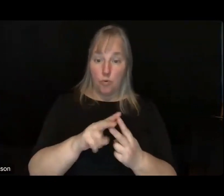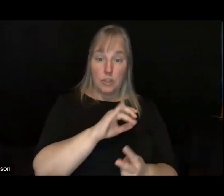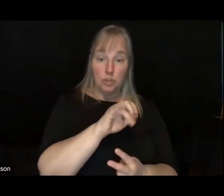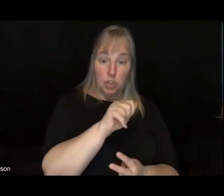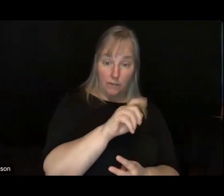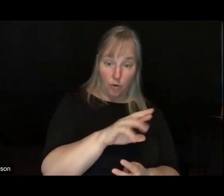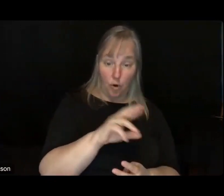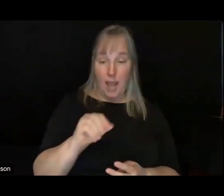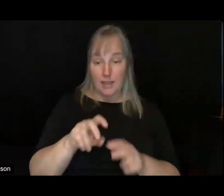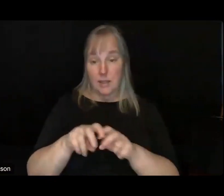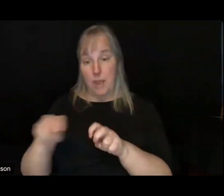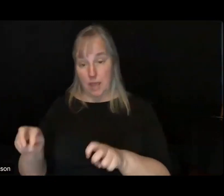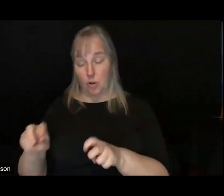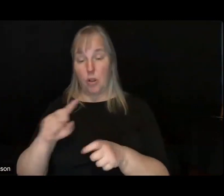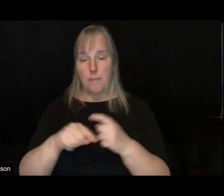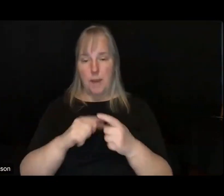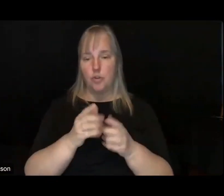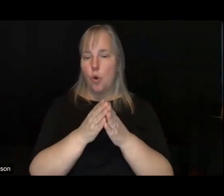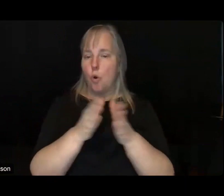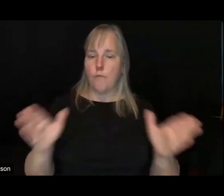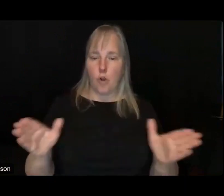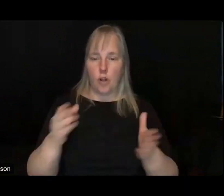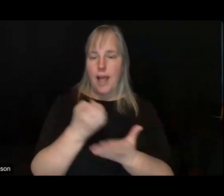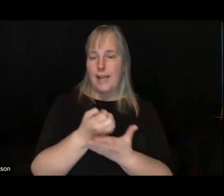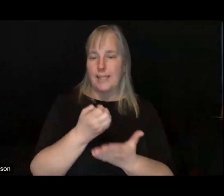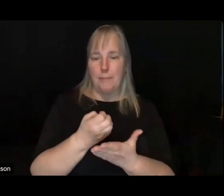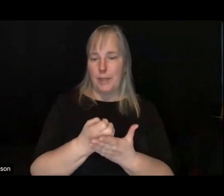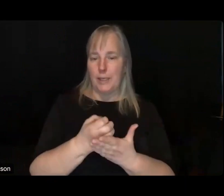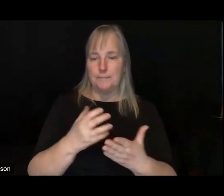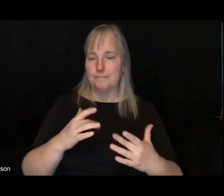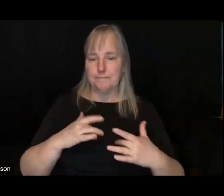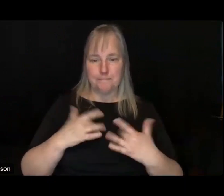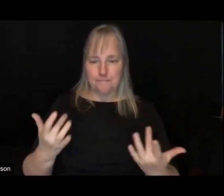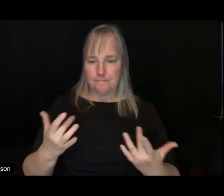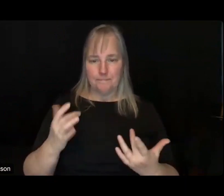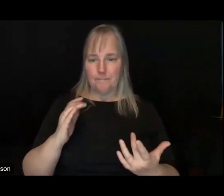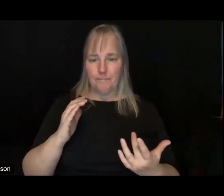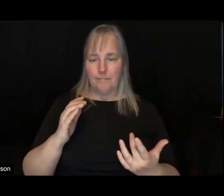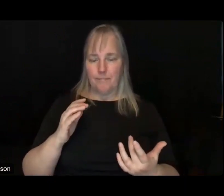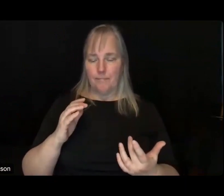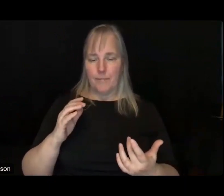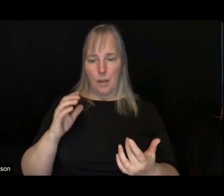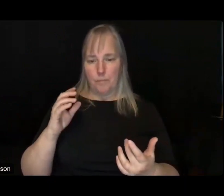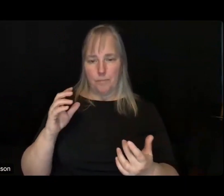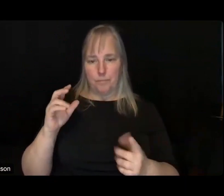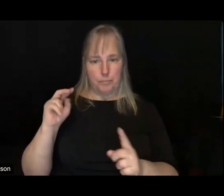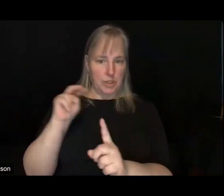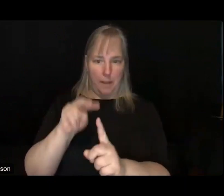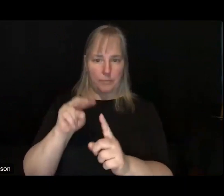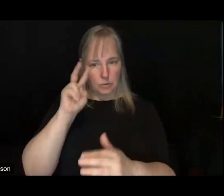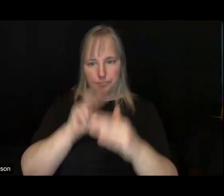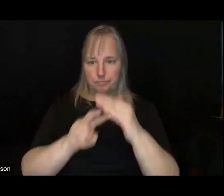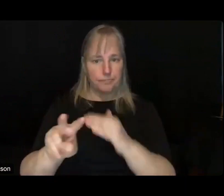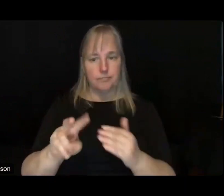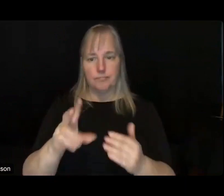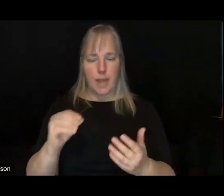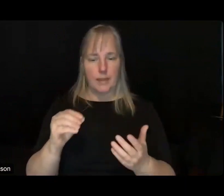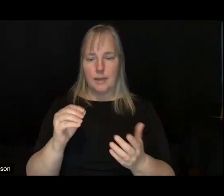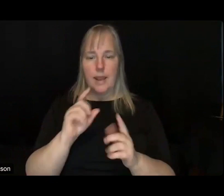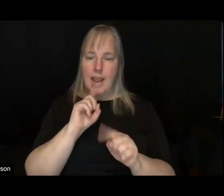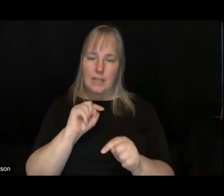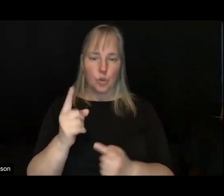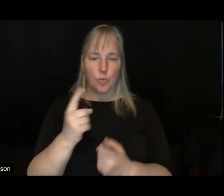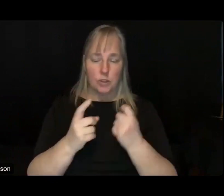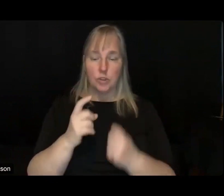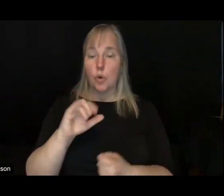overall economic under our perception and also any questions there. So let's go with that. So Jennifer, who